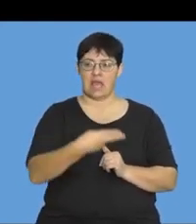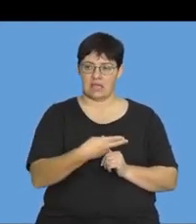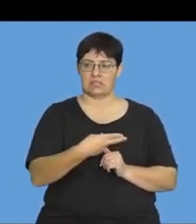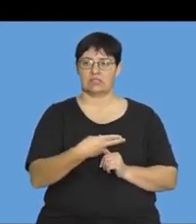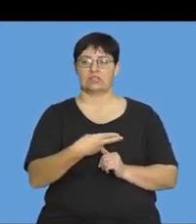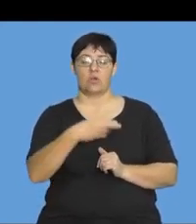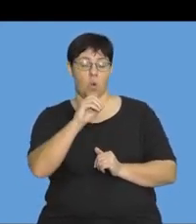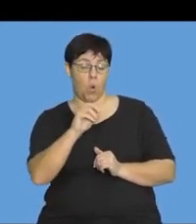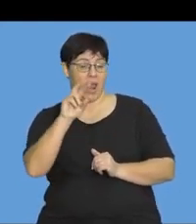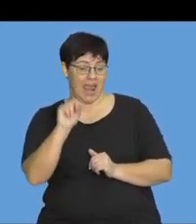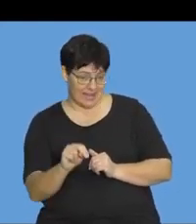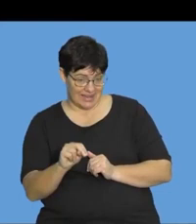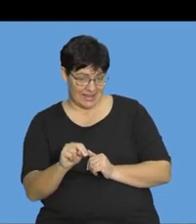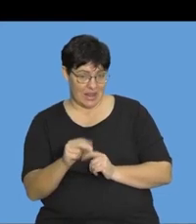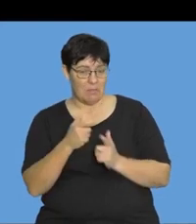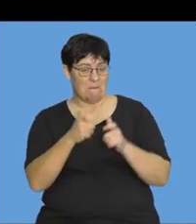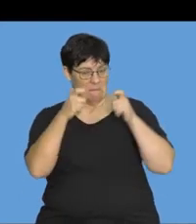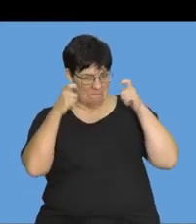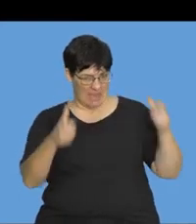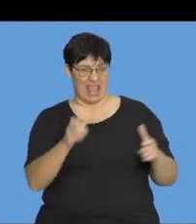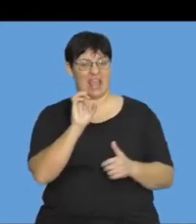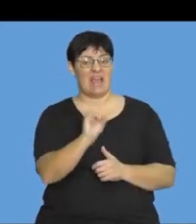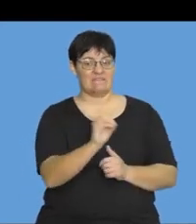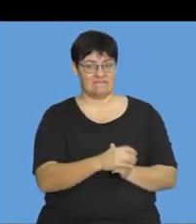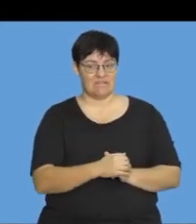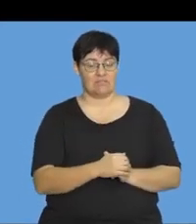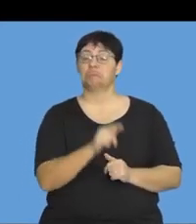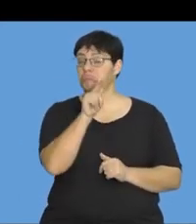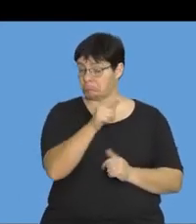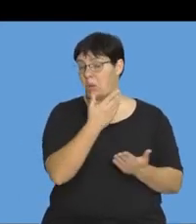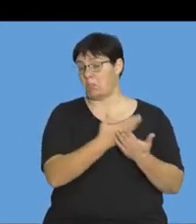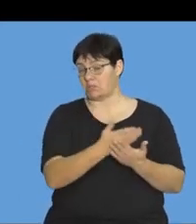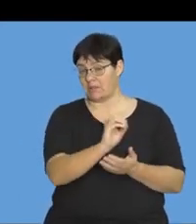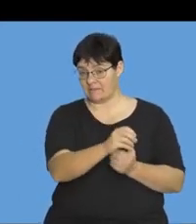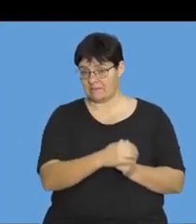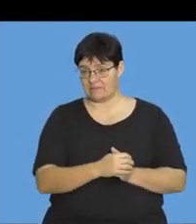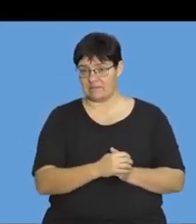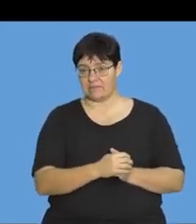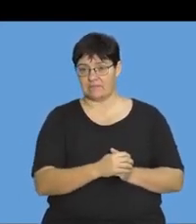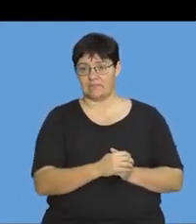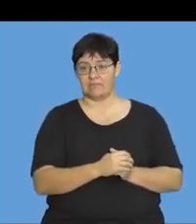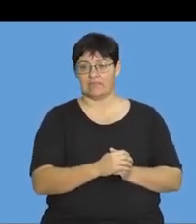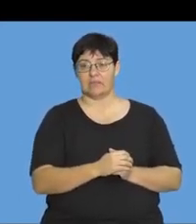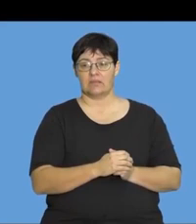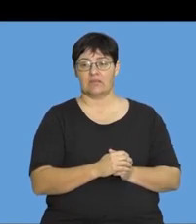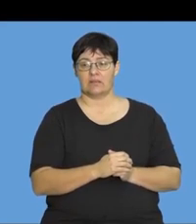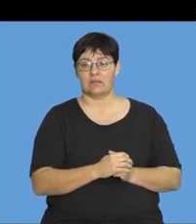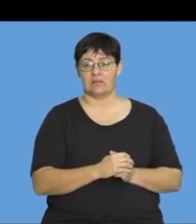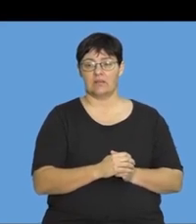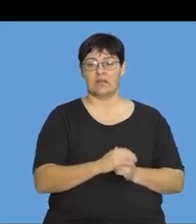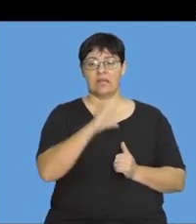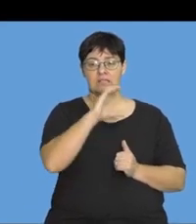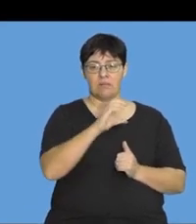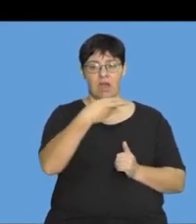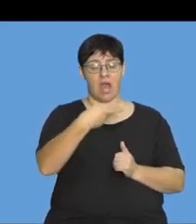nitrogen, and they are really big, so that is a definite possibility. Carbohydrates and lipids